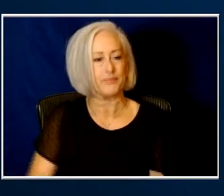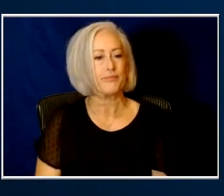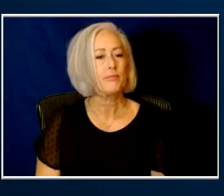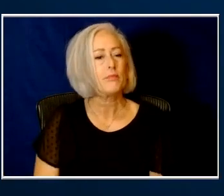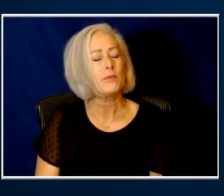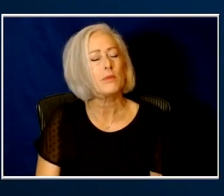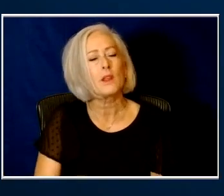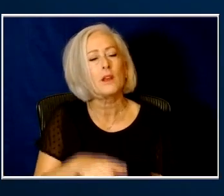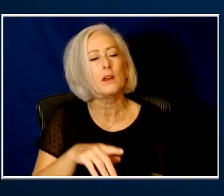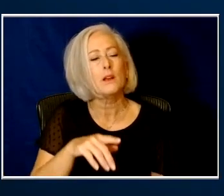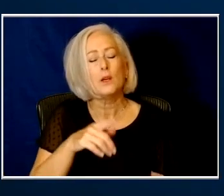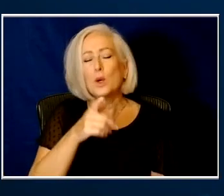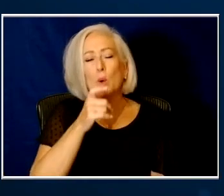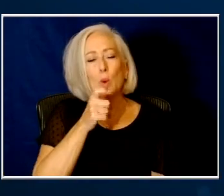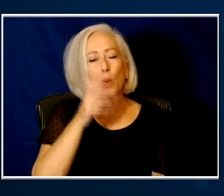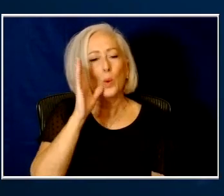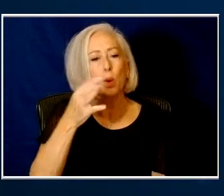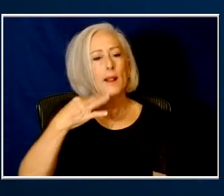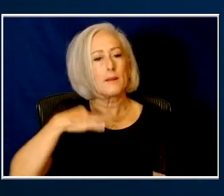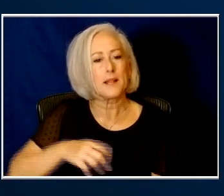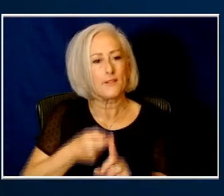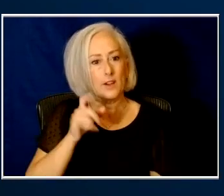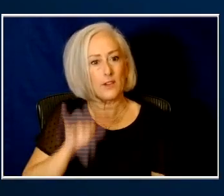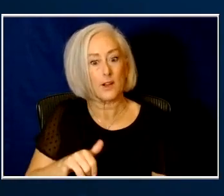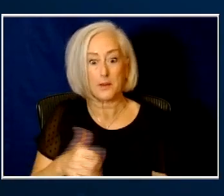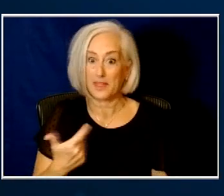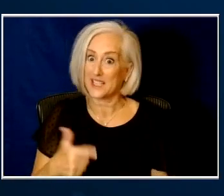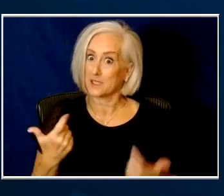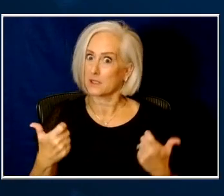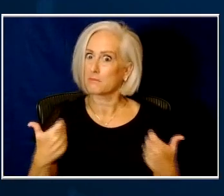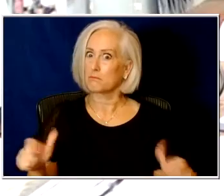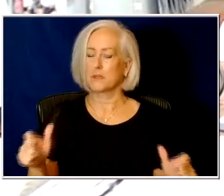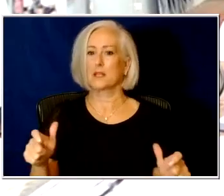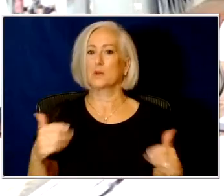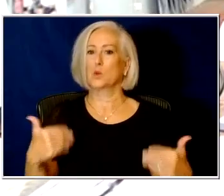from Lecanemab? I mean, this is a big deal. Yeah, so